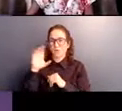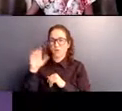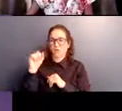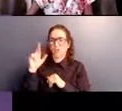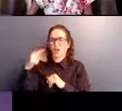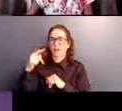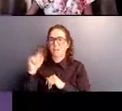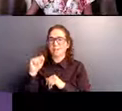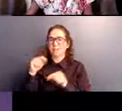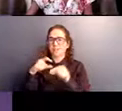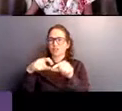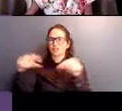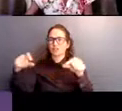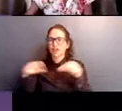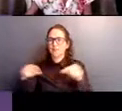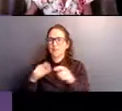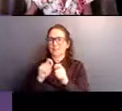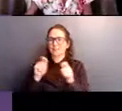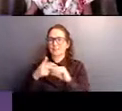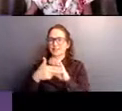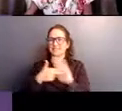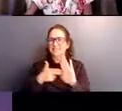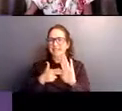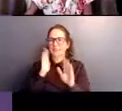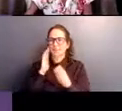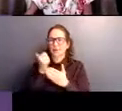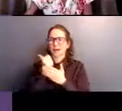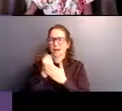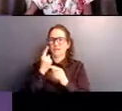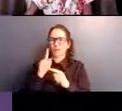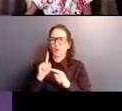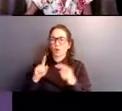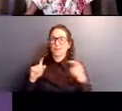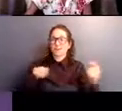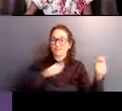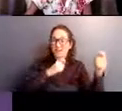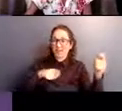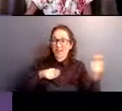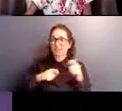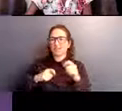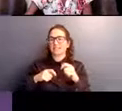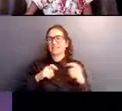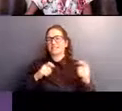the fingerboard for violin, viola, and cello players. So they know the proper